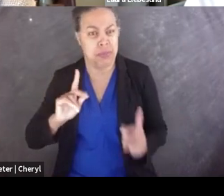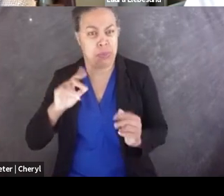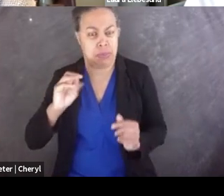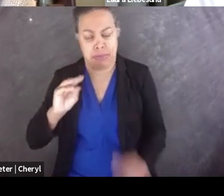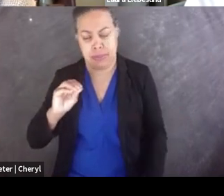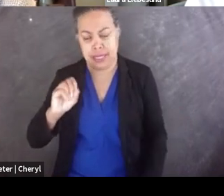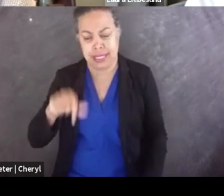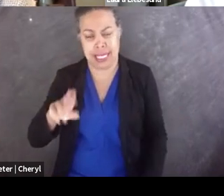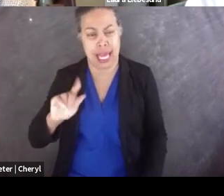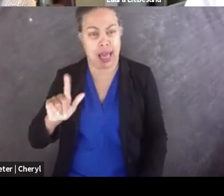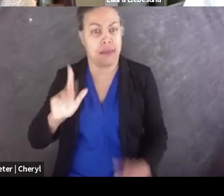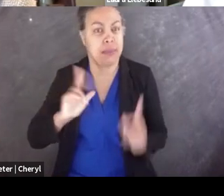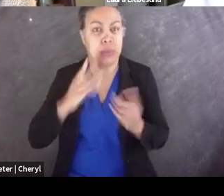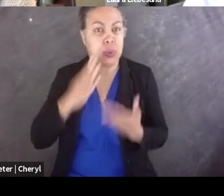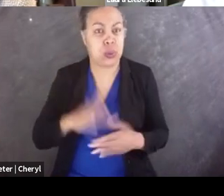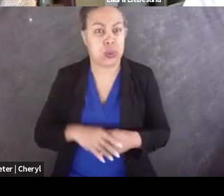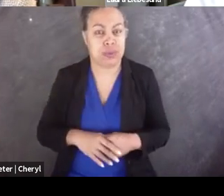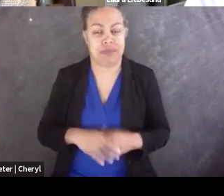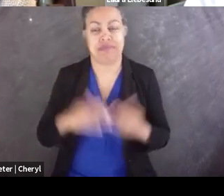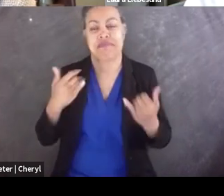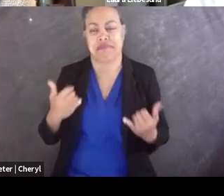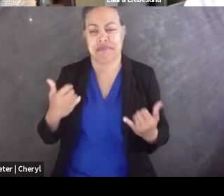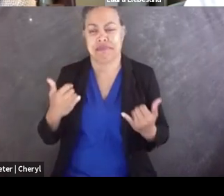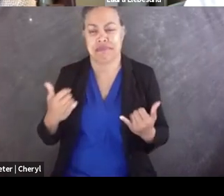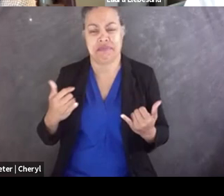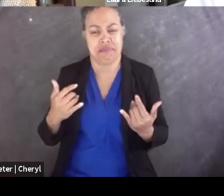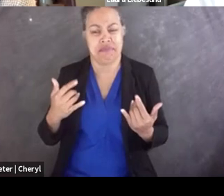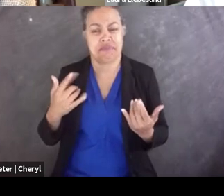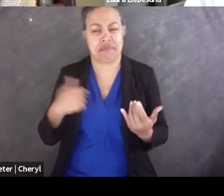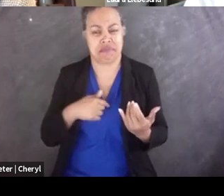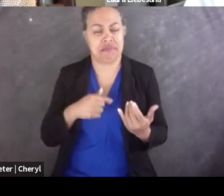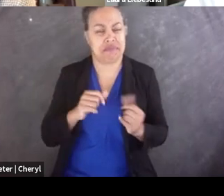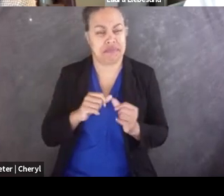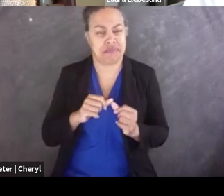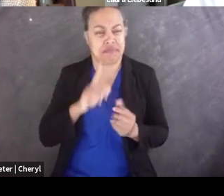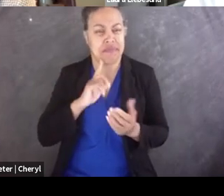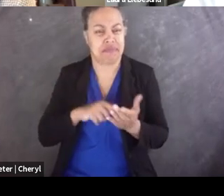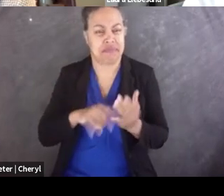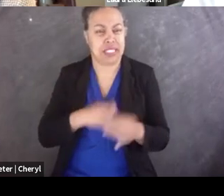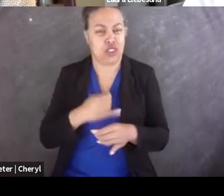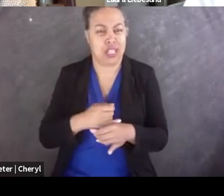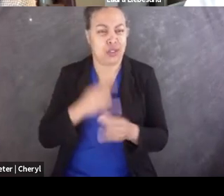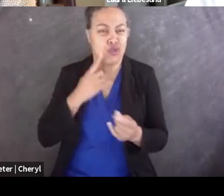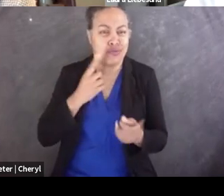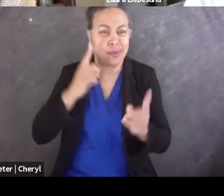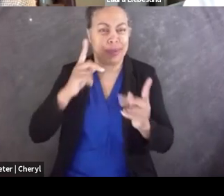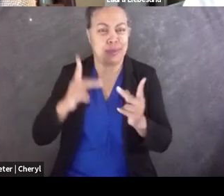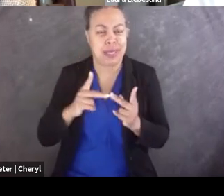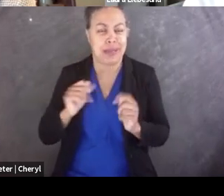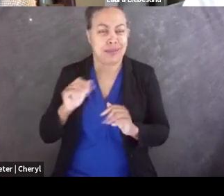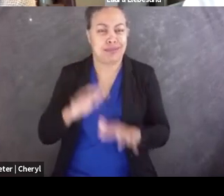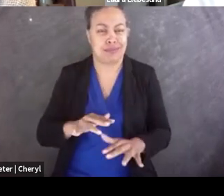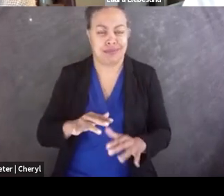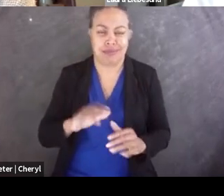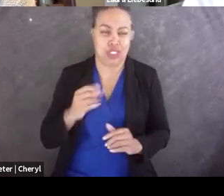today, Shaw is an internationally recognized destination for nightlife